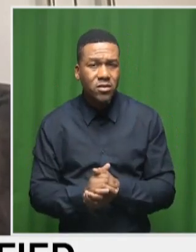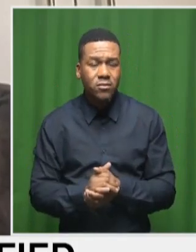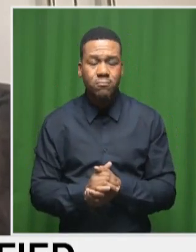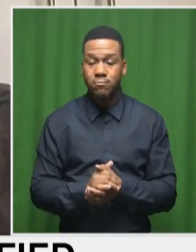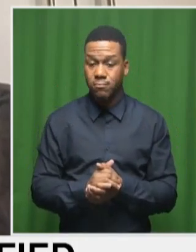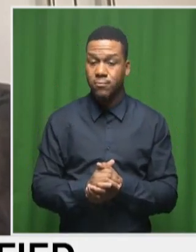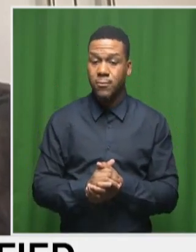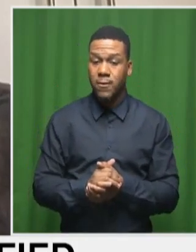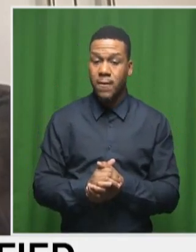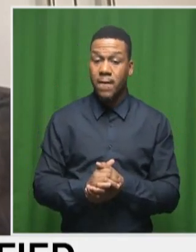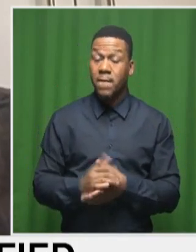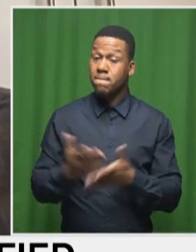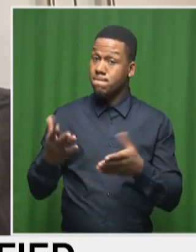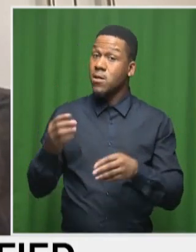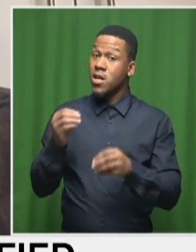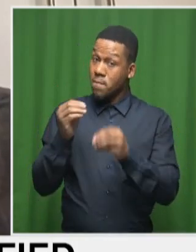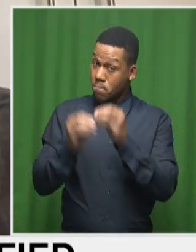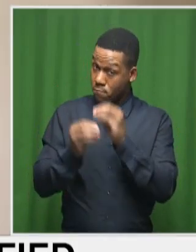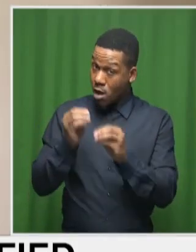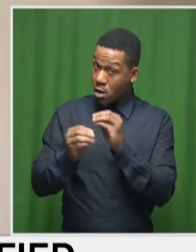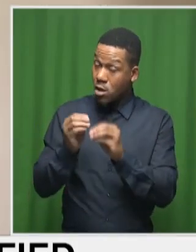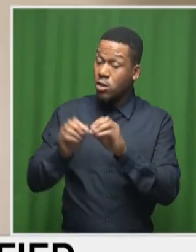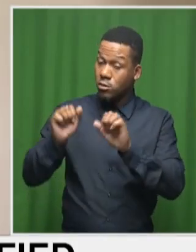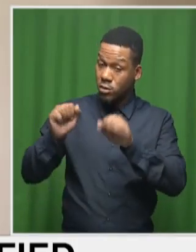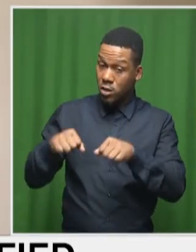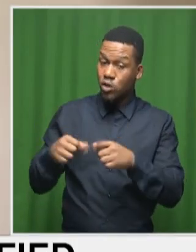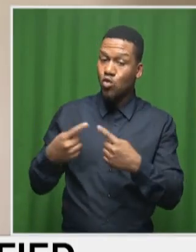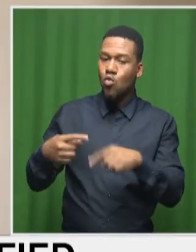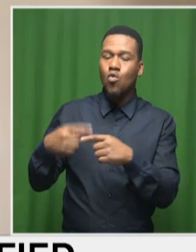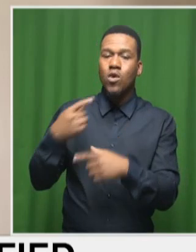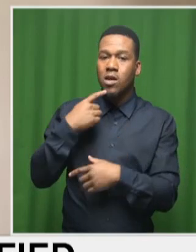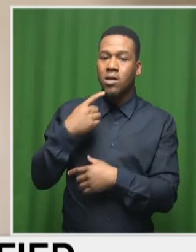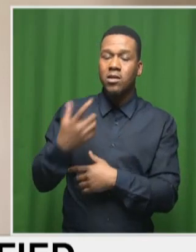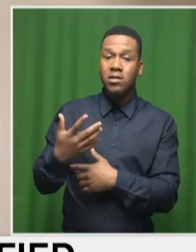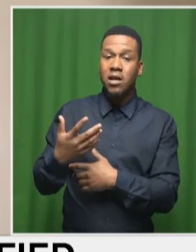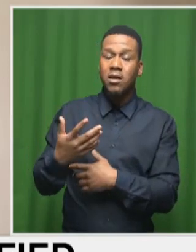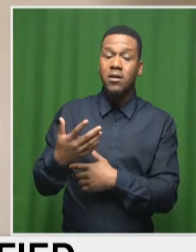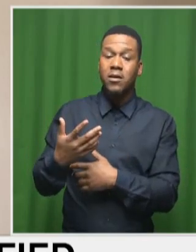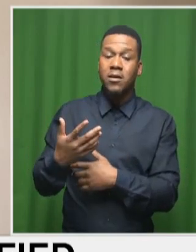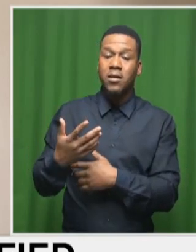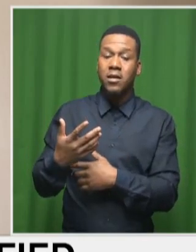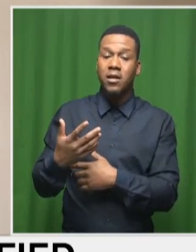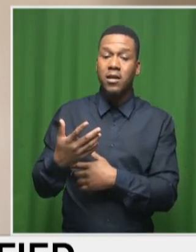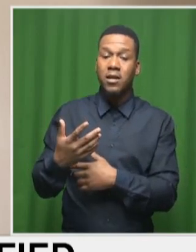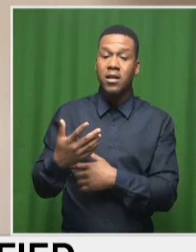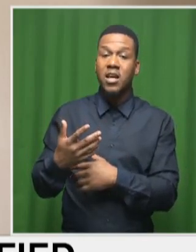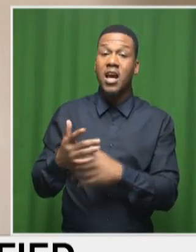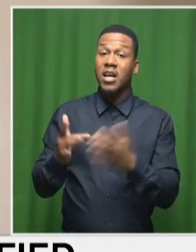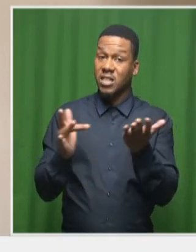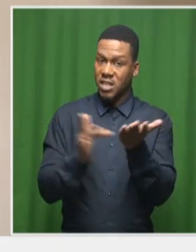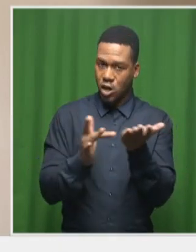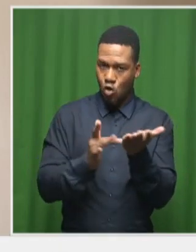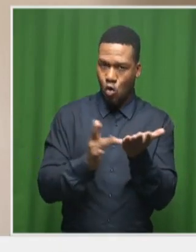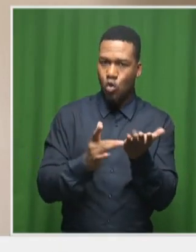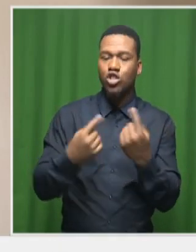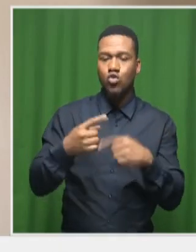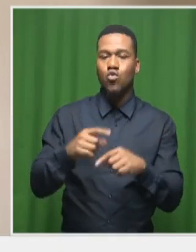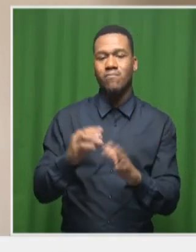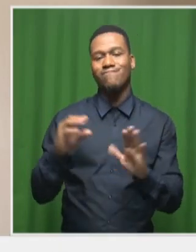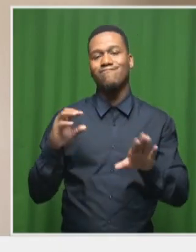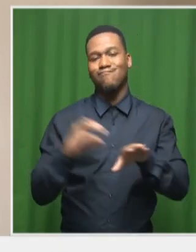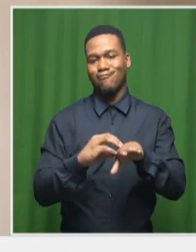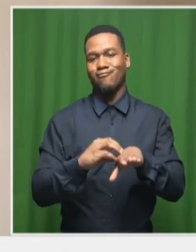Yes, so on the maintenance side, we set the tech to shut off or to start warning at